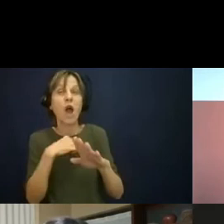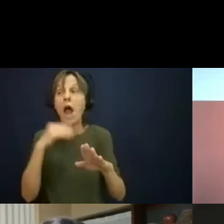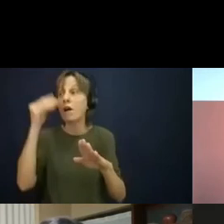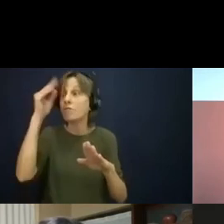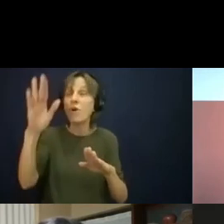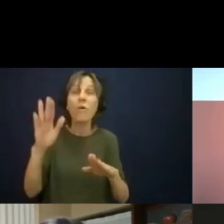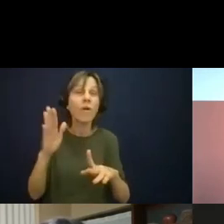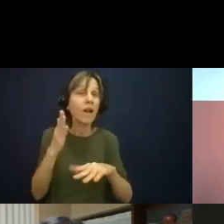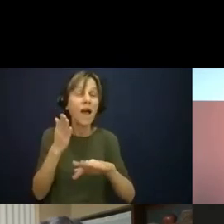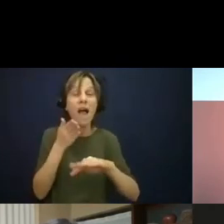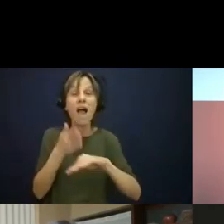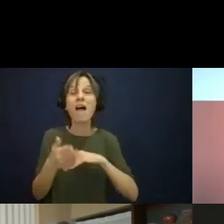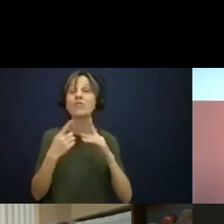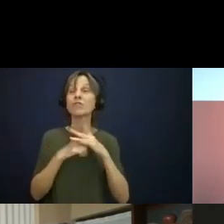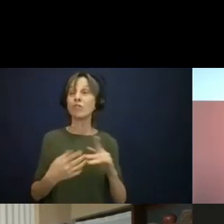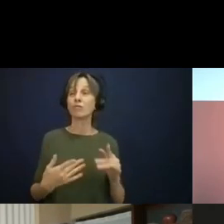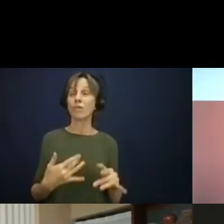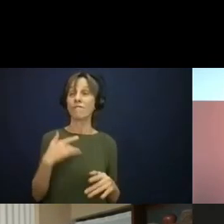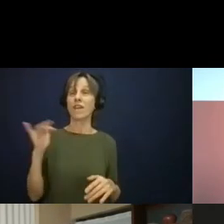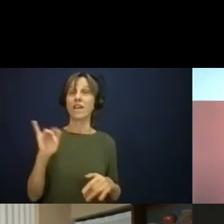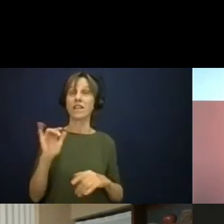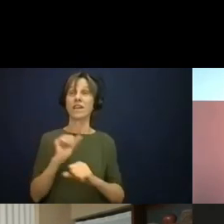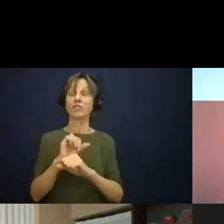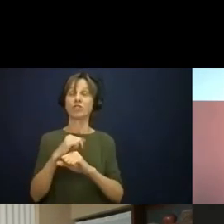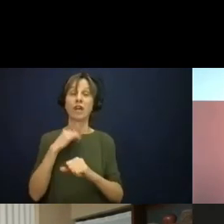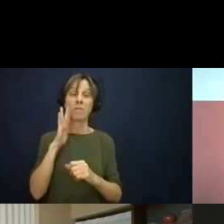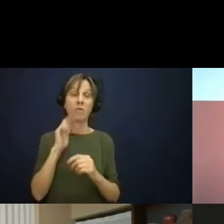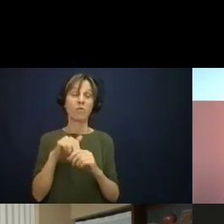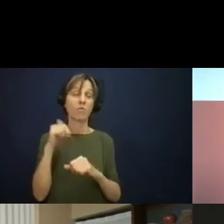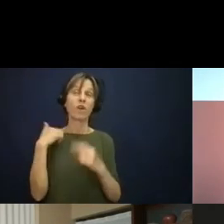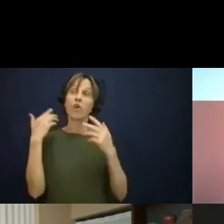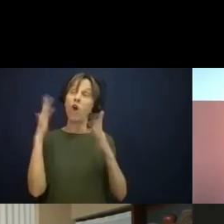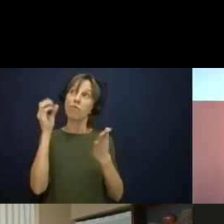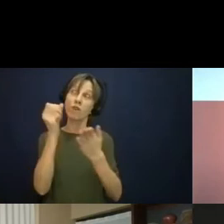job, I'm gonna quit. Because I was already approved for Social Security. So,